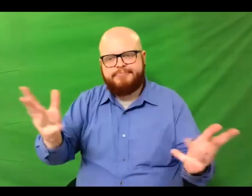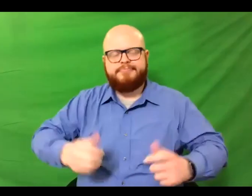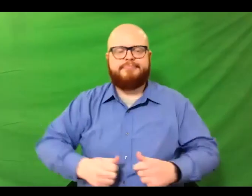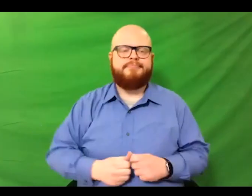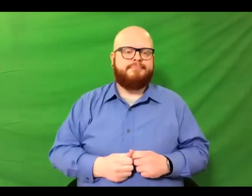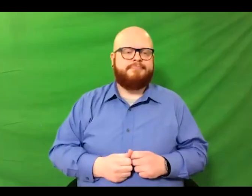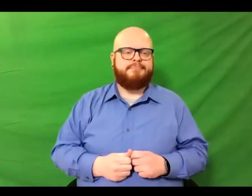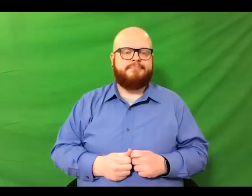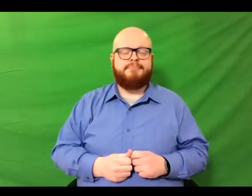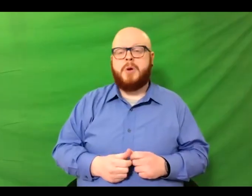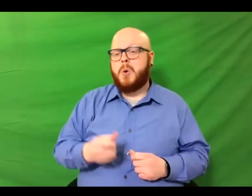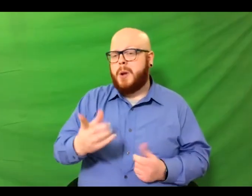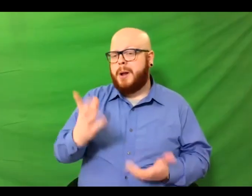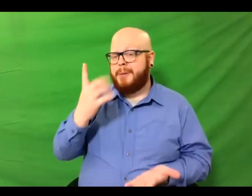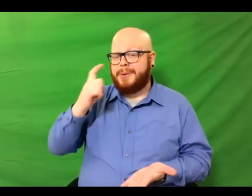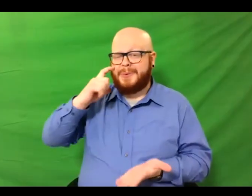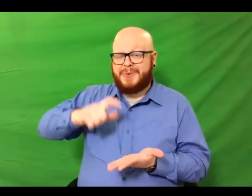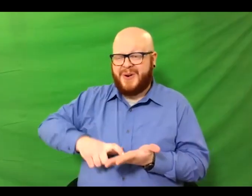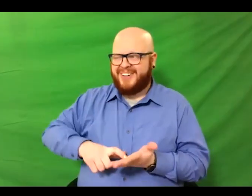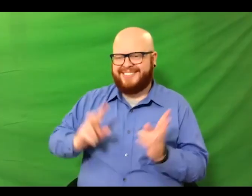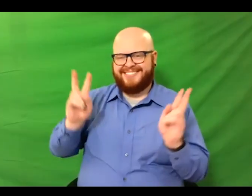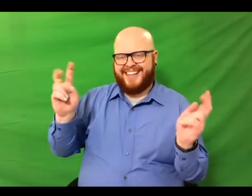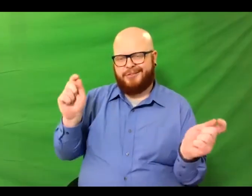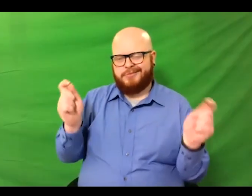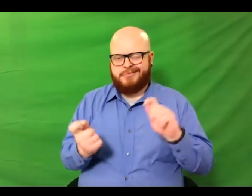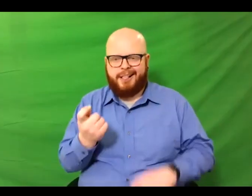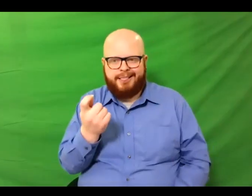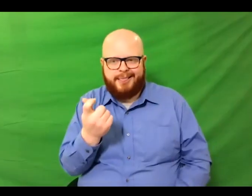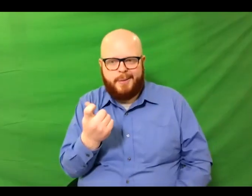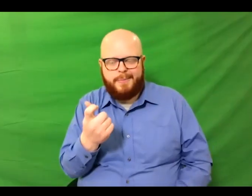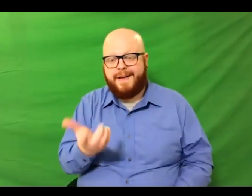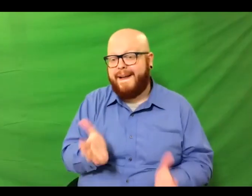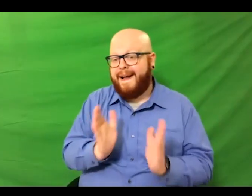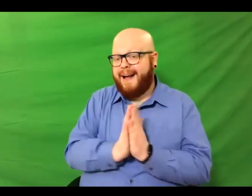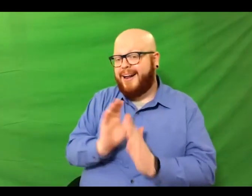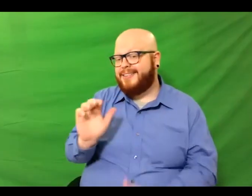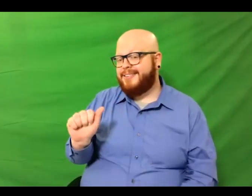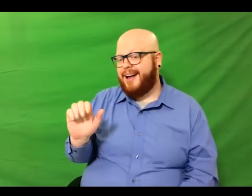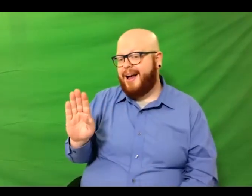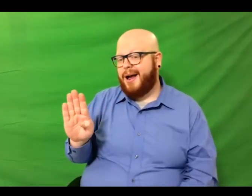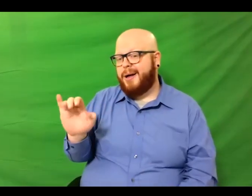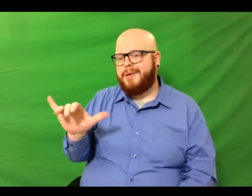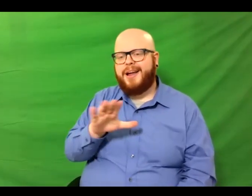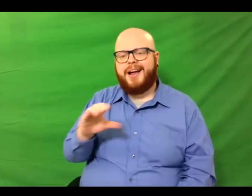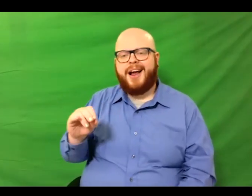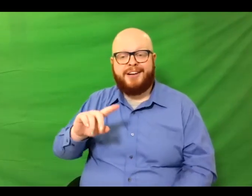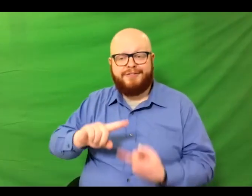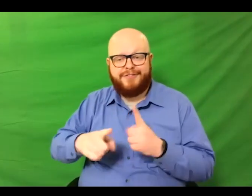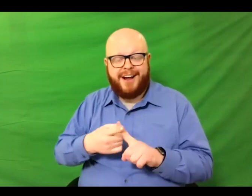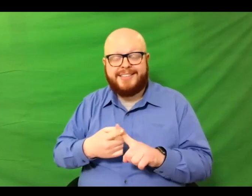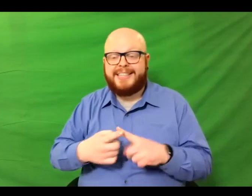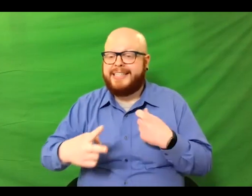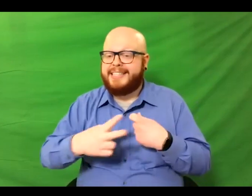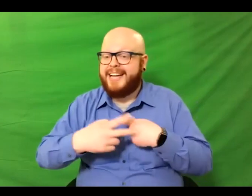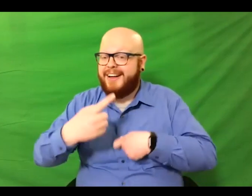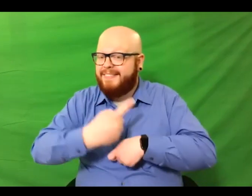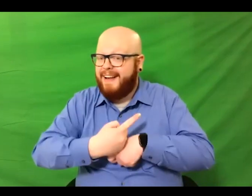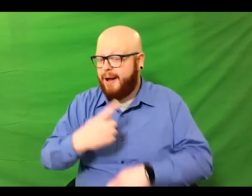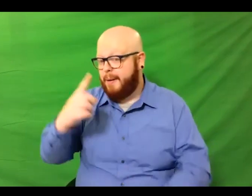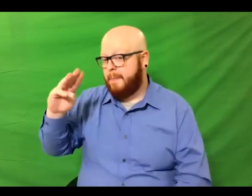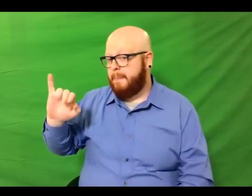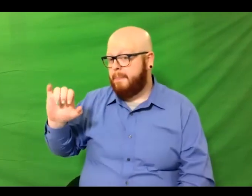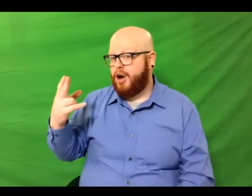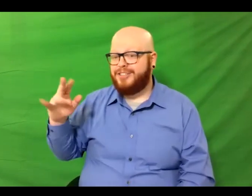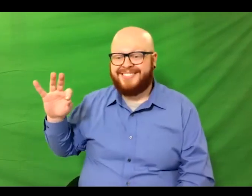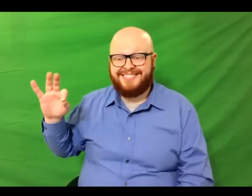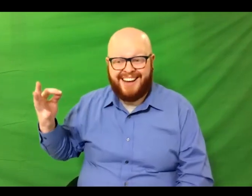And you guys may have noticed that we've changed the title a little bit. So the Ask Abbey and Friends, I want you to save the date for March 9th if you're interested